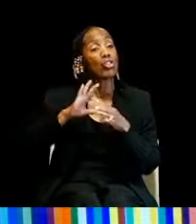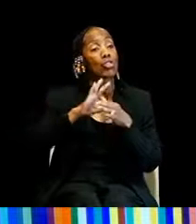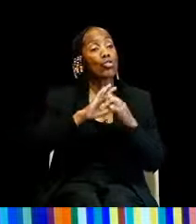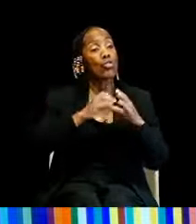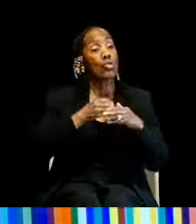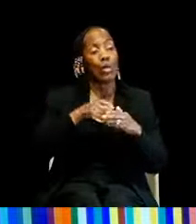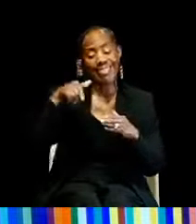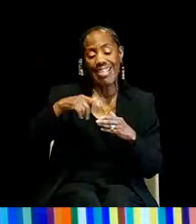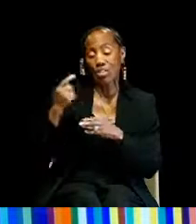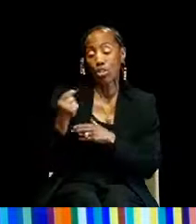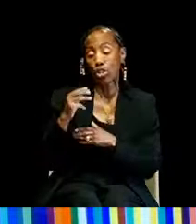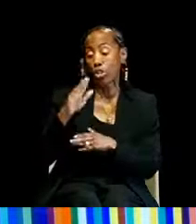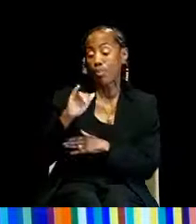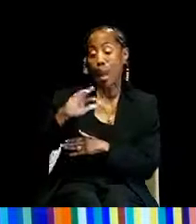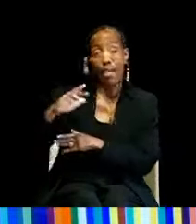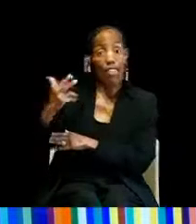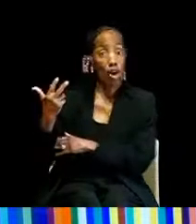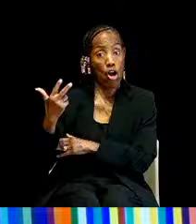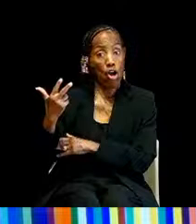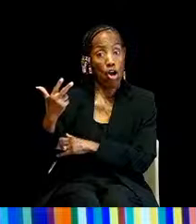May 3rd, the